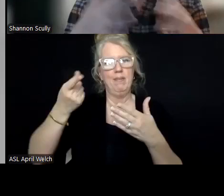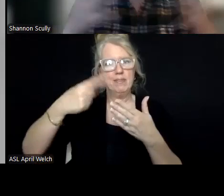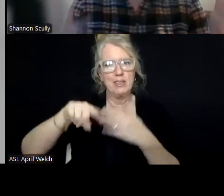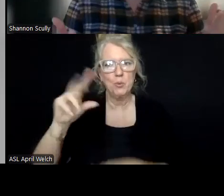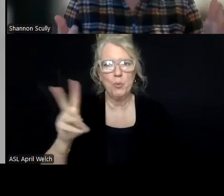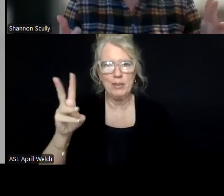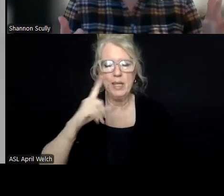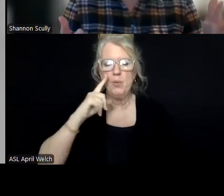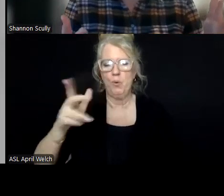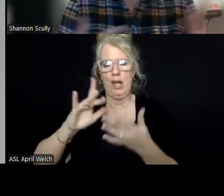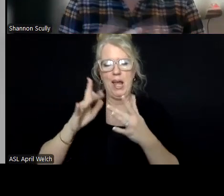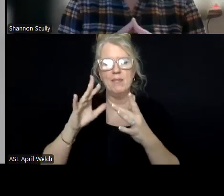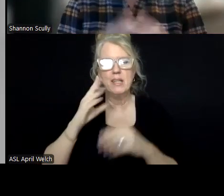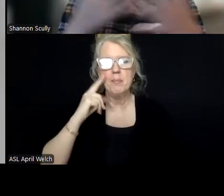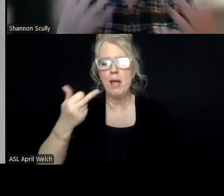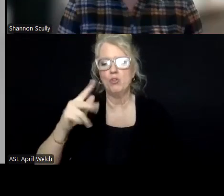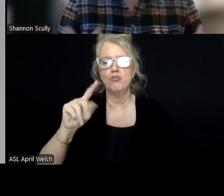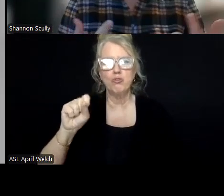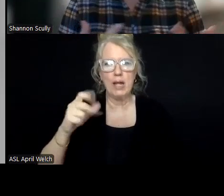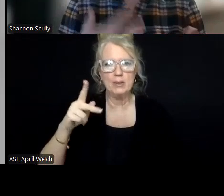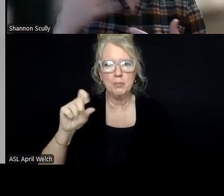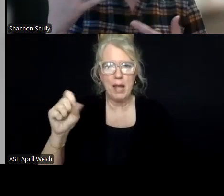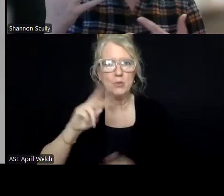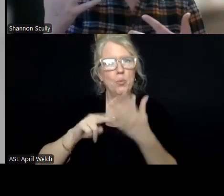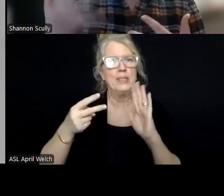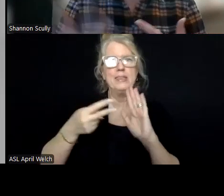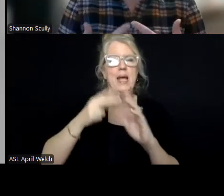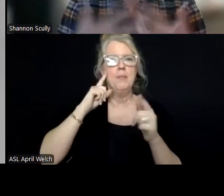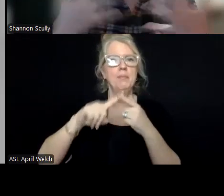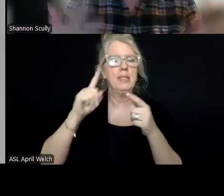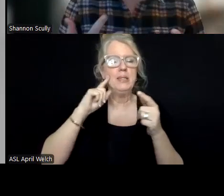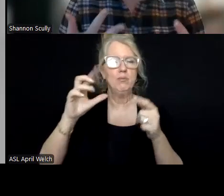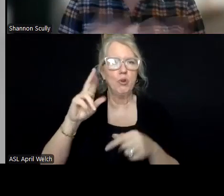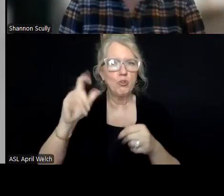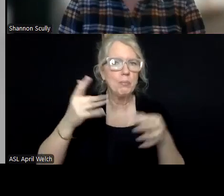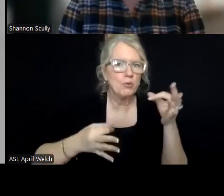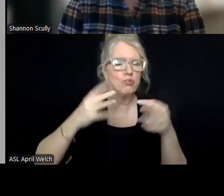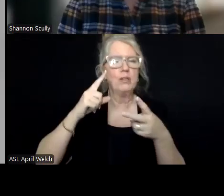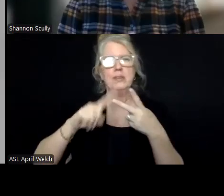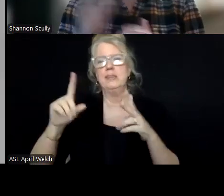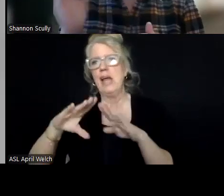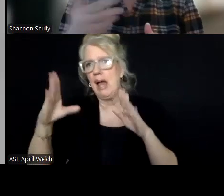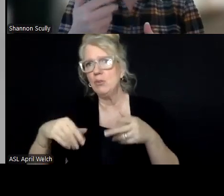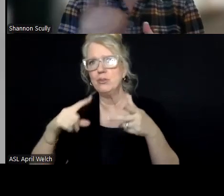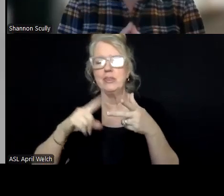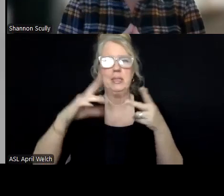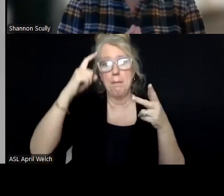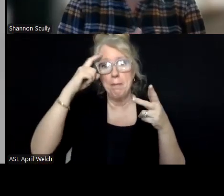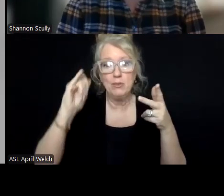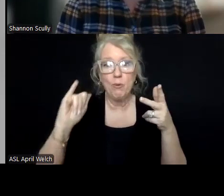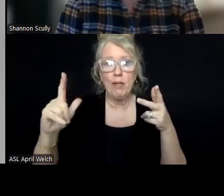Wednesday where we're going to be talking about Grants Pass, what it means for criminal justice and mental illness and housing. And so would encourage